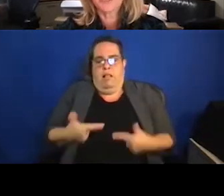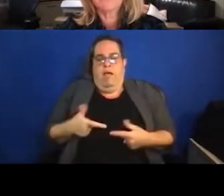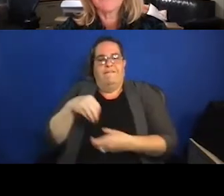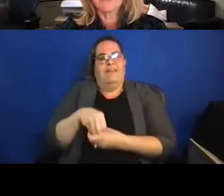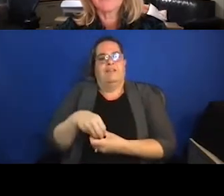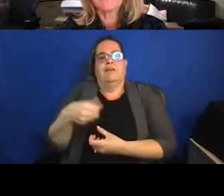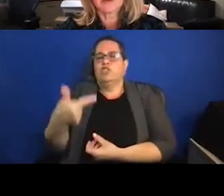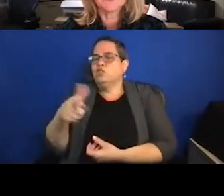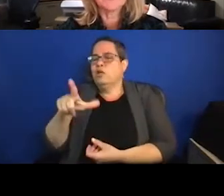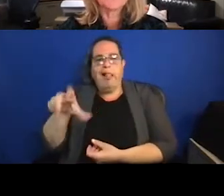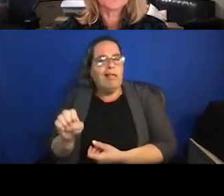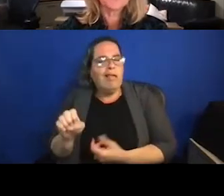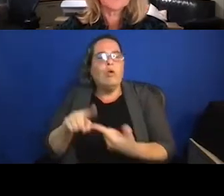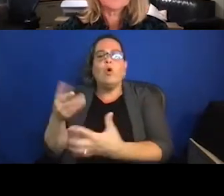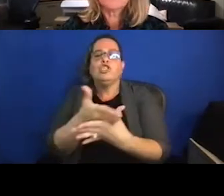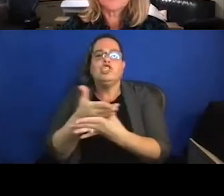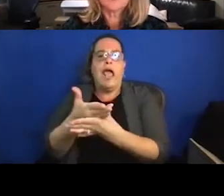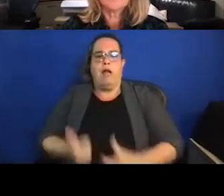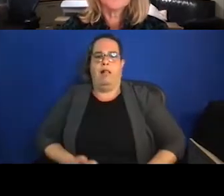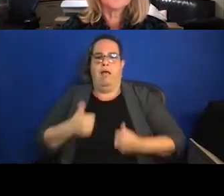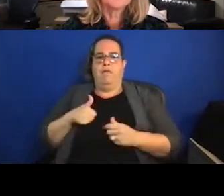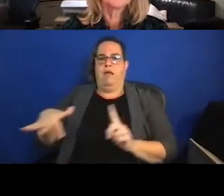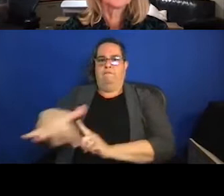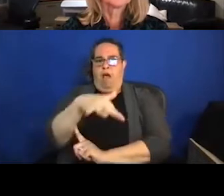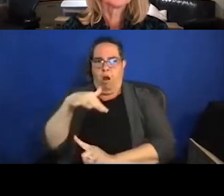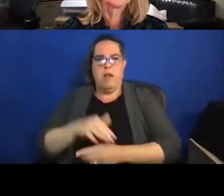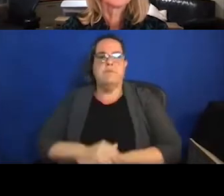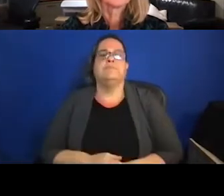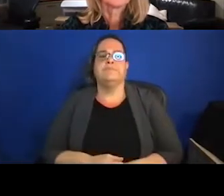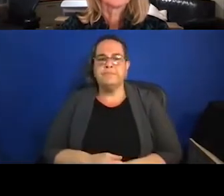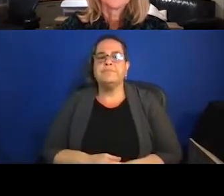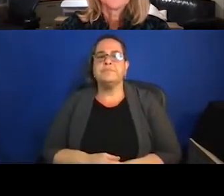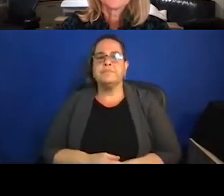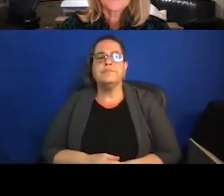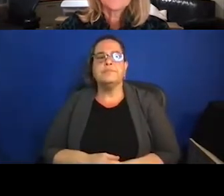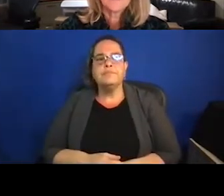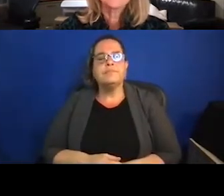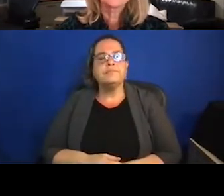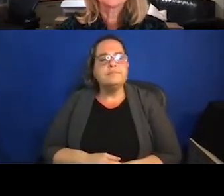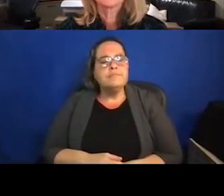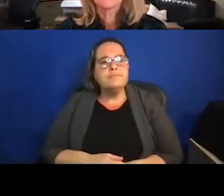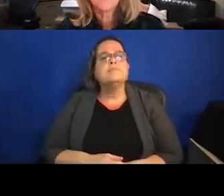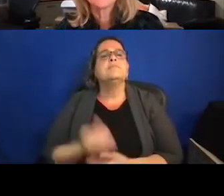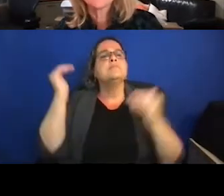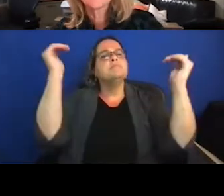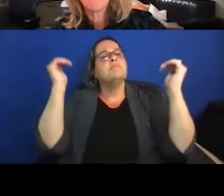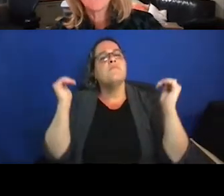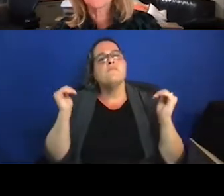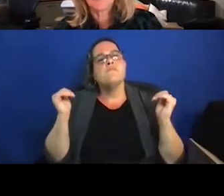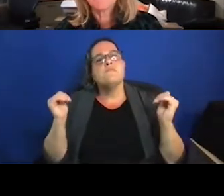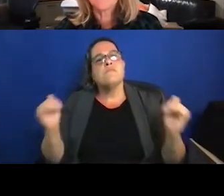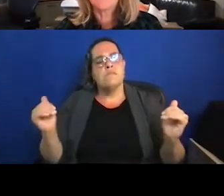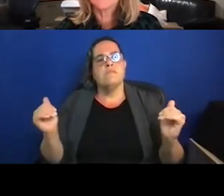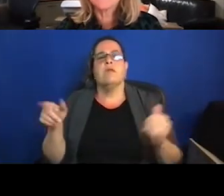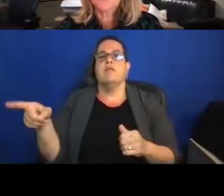were multi-race, and 17% identified as Hispanic. And 40% were